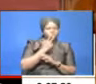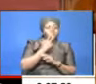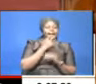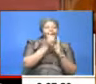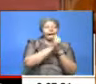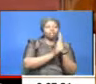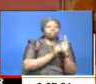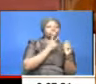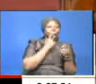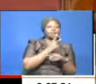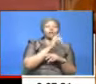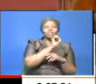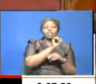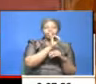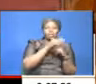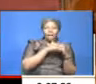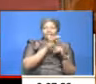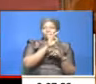259(3), Article